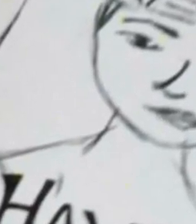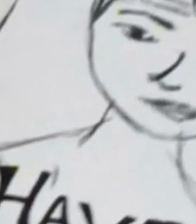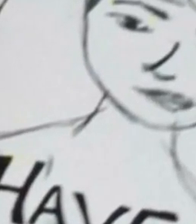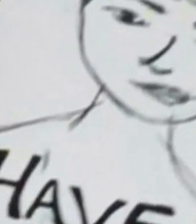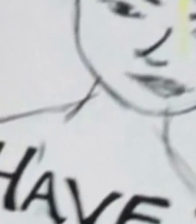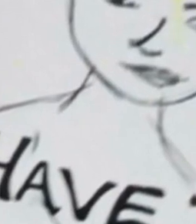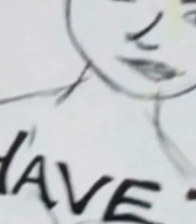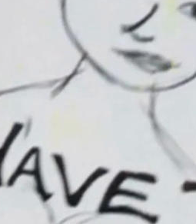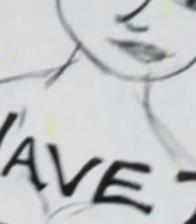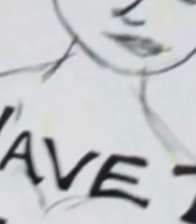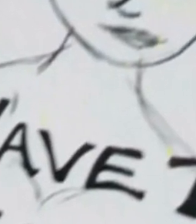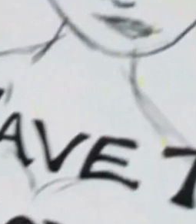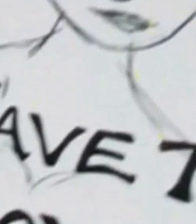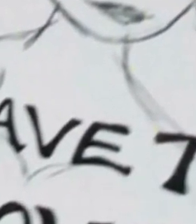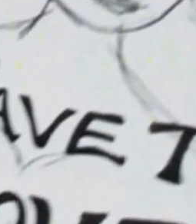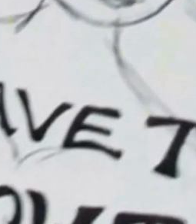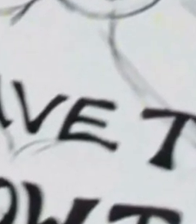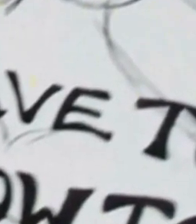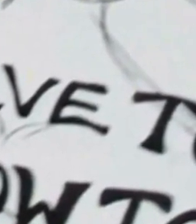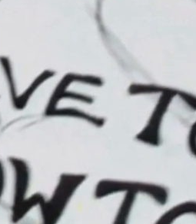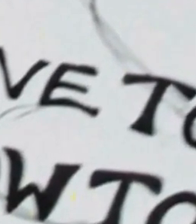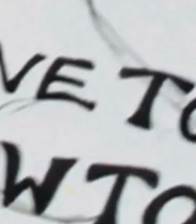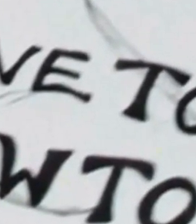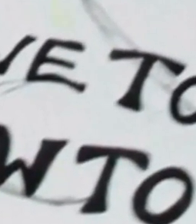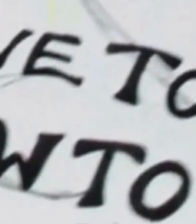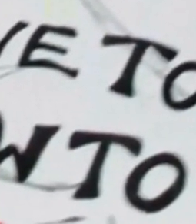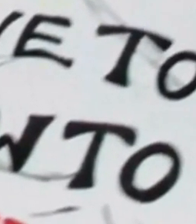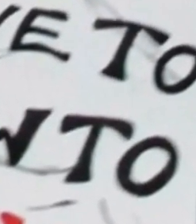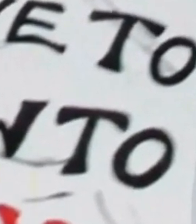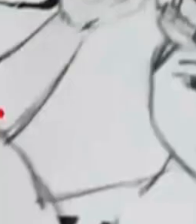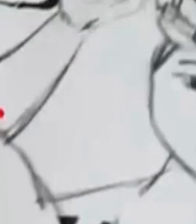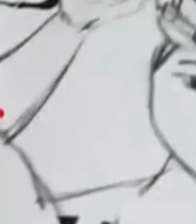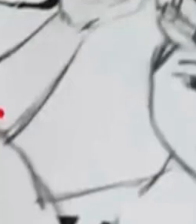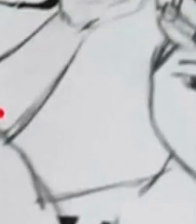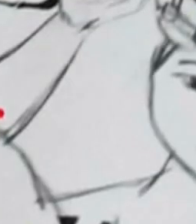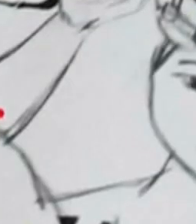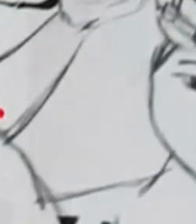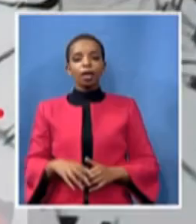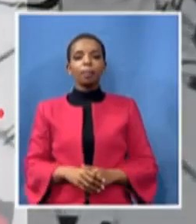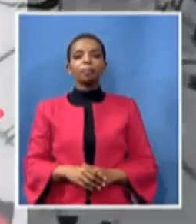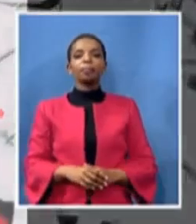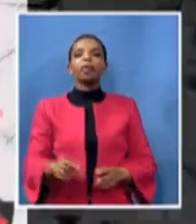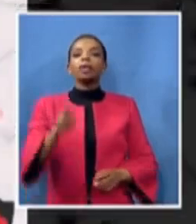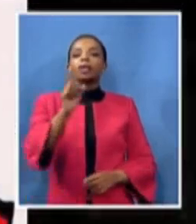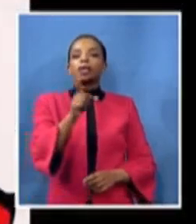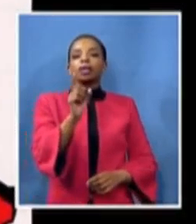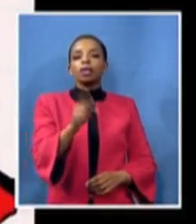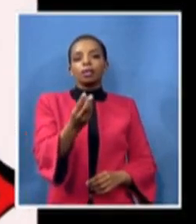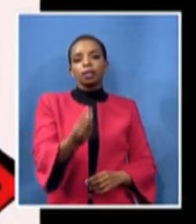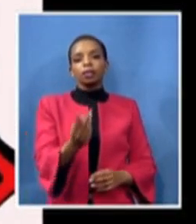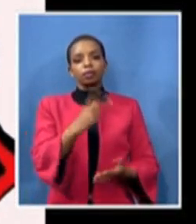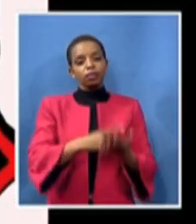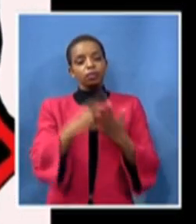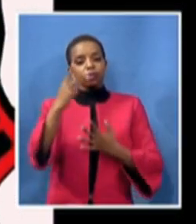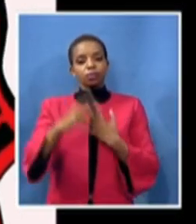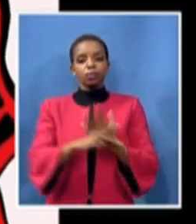time, women from these workshops have run new projects with more women, and so this has become a movement in